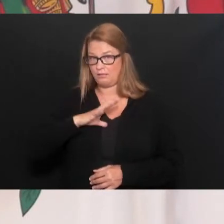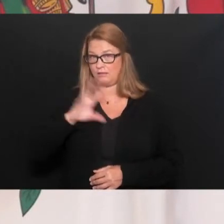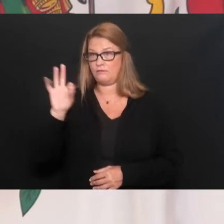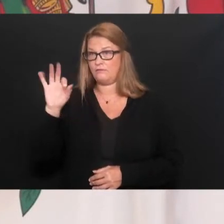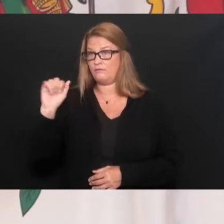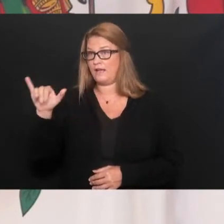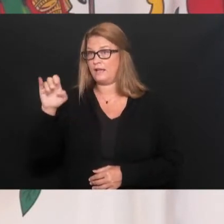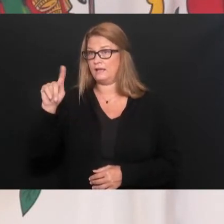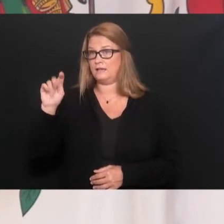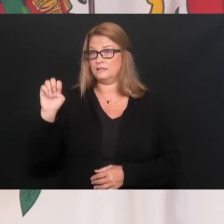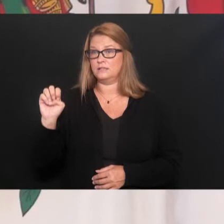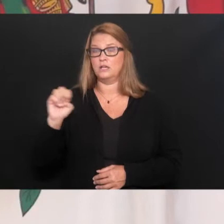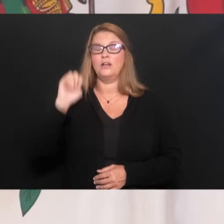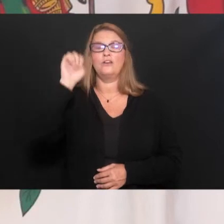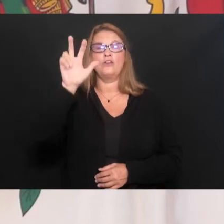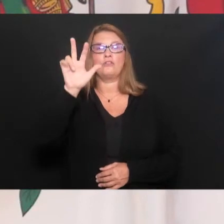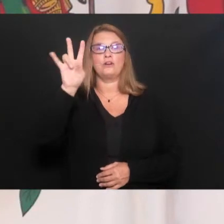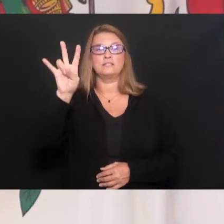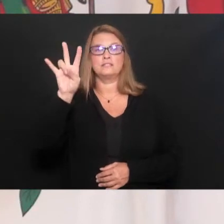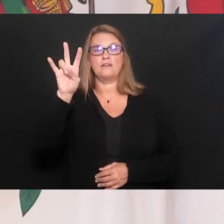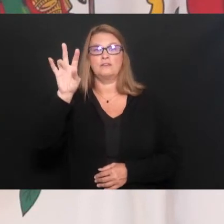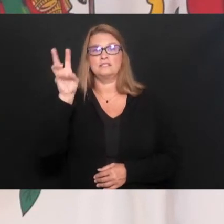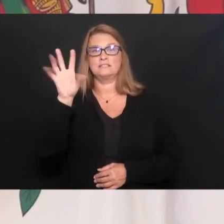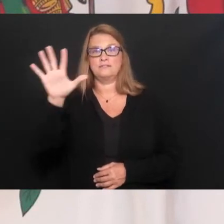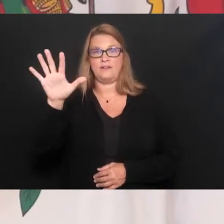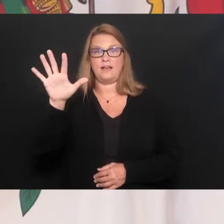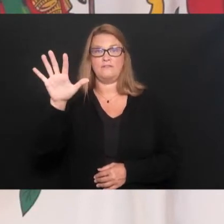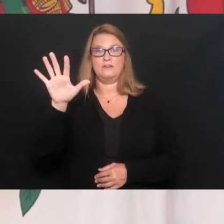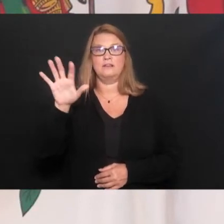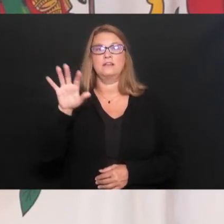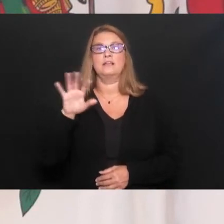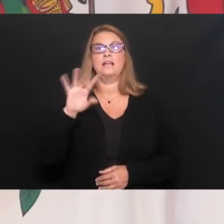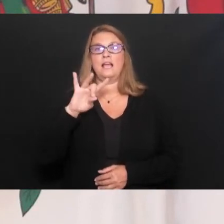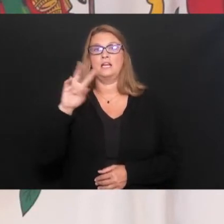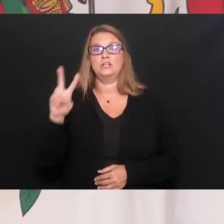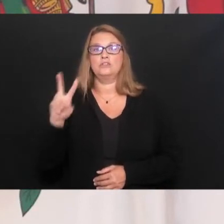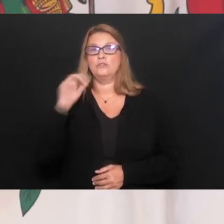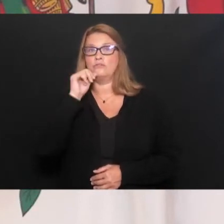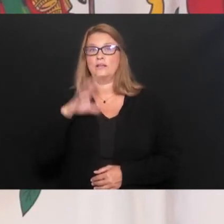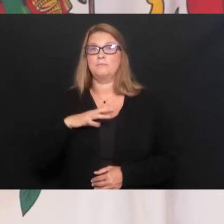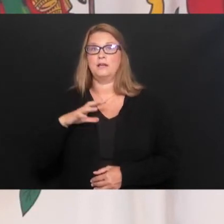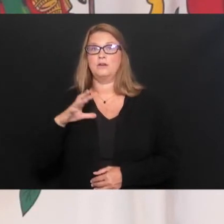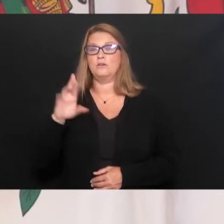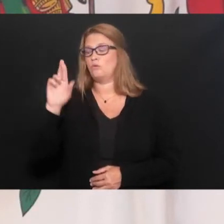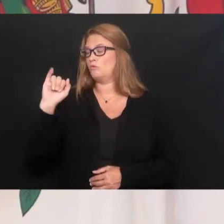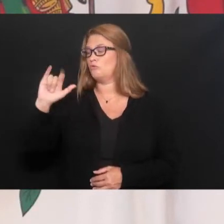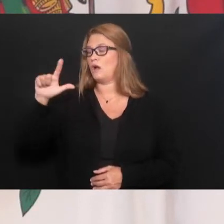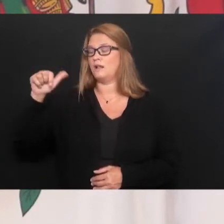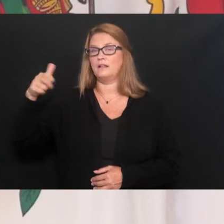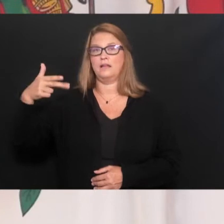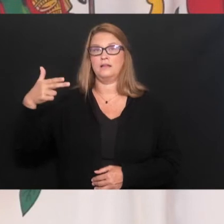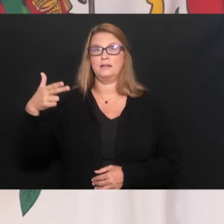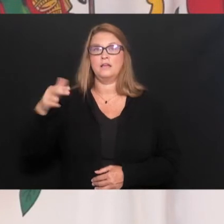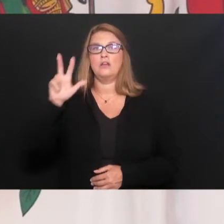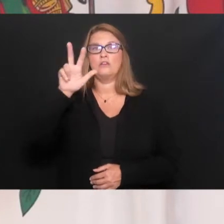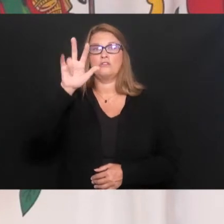County. The 3,765th death is an 82-year-old female from Raleigh County.